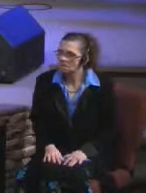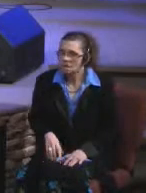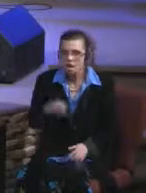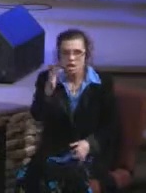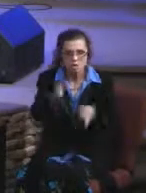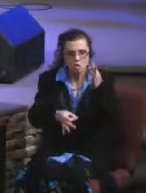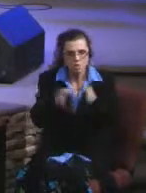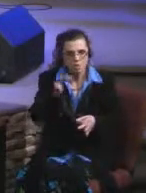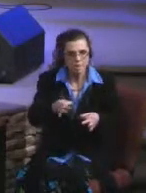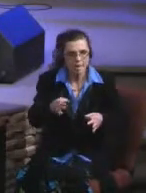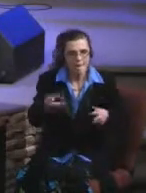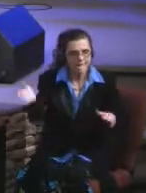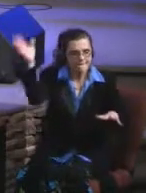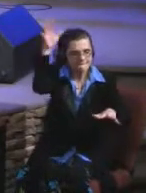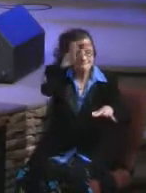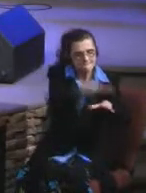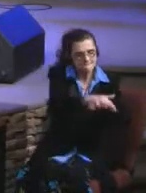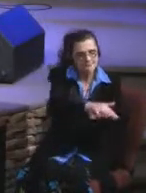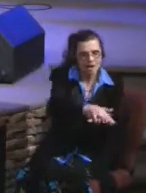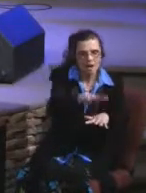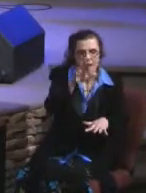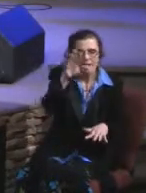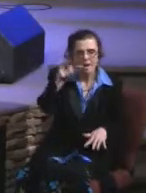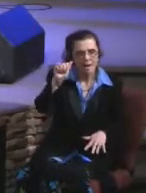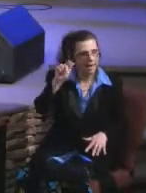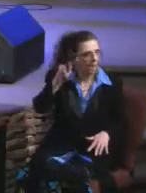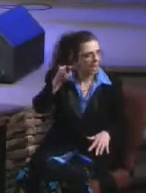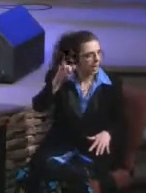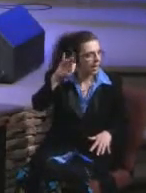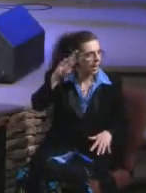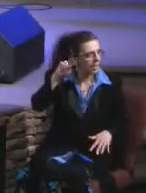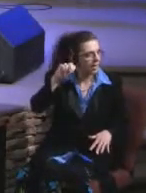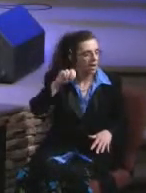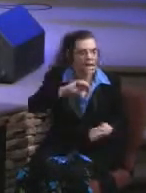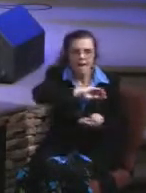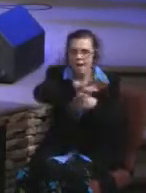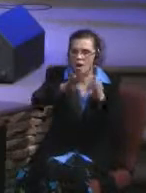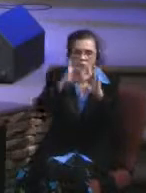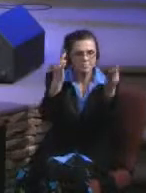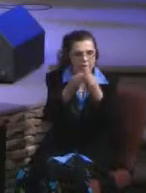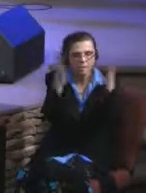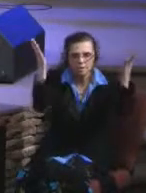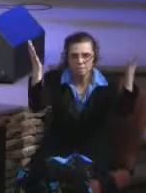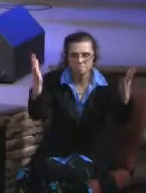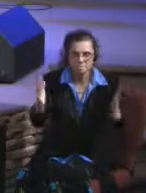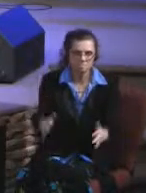judgment fell on Achan, not only on Achan, but all of his family.